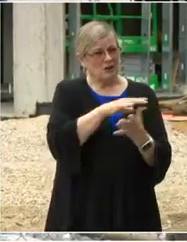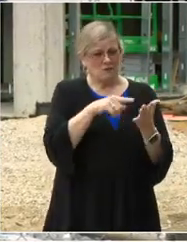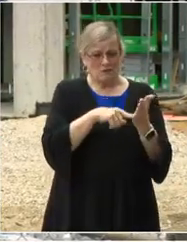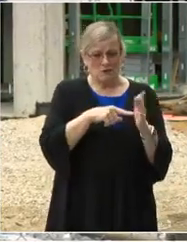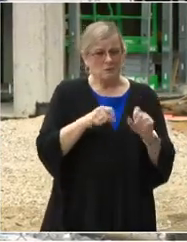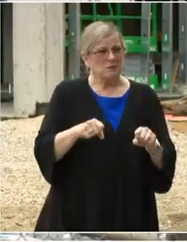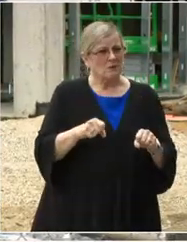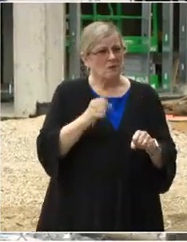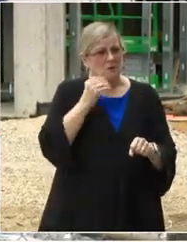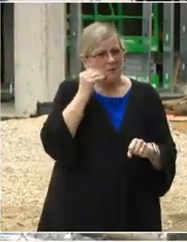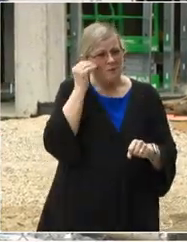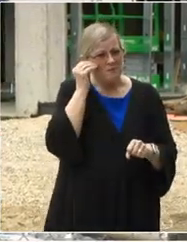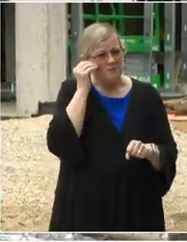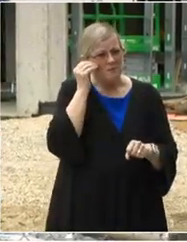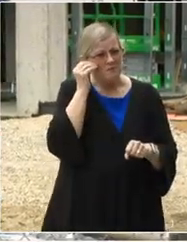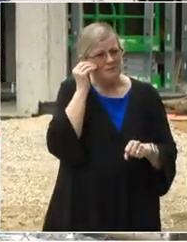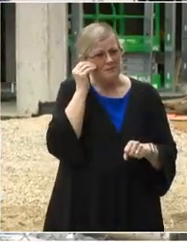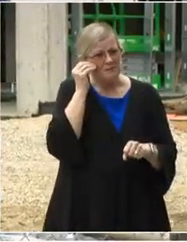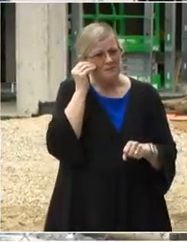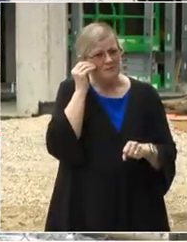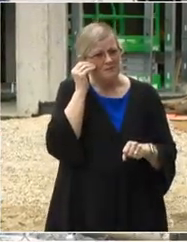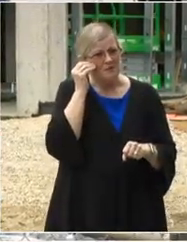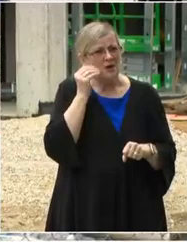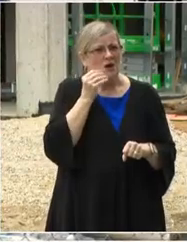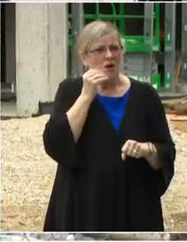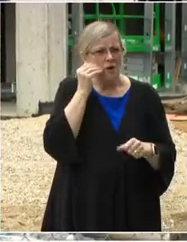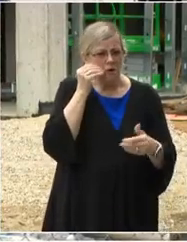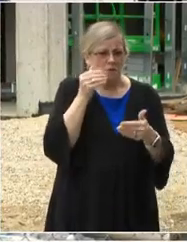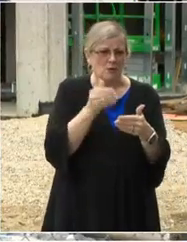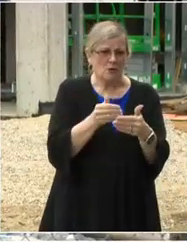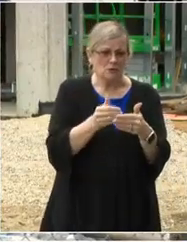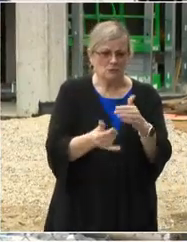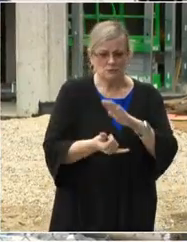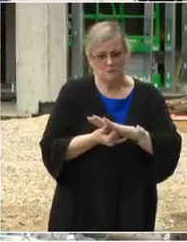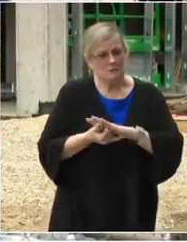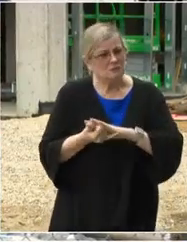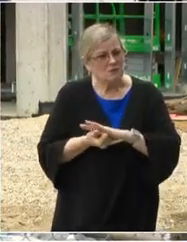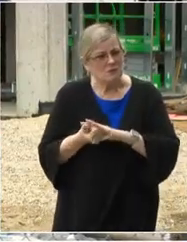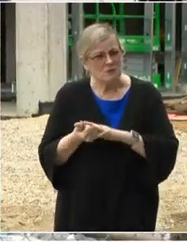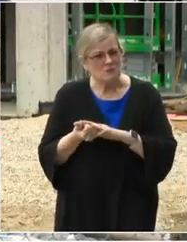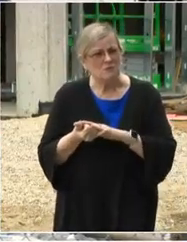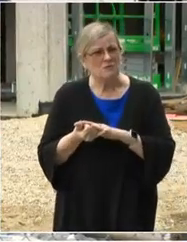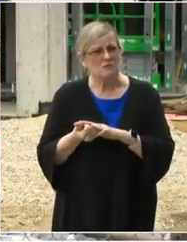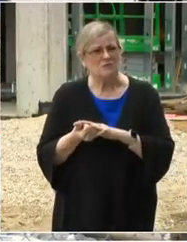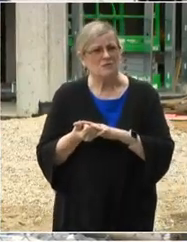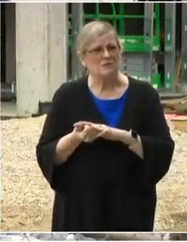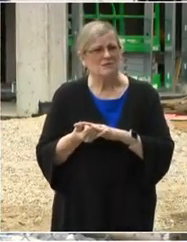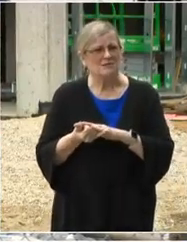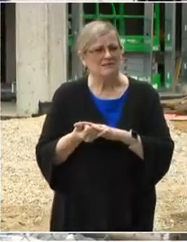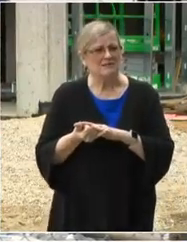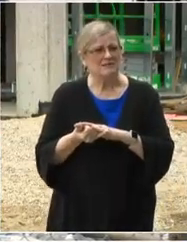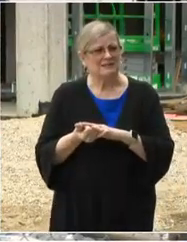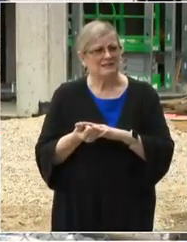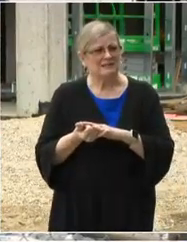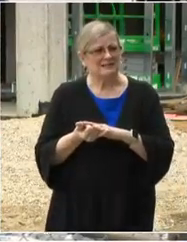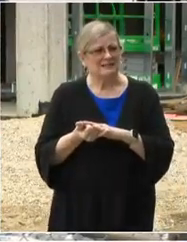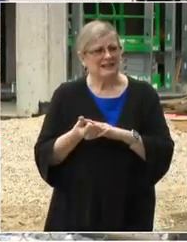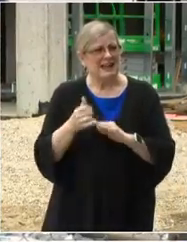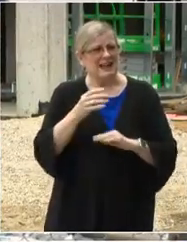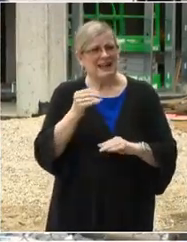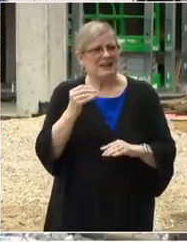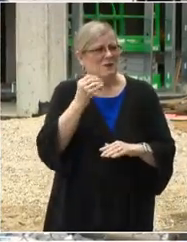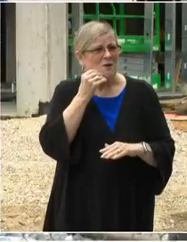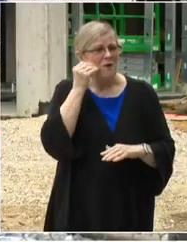certified projects, housing that's close to transit and bus stops, and housing that prioritizes and housing developers who